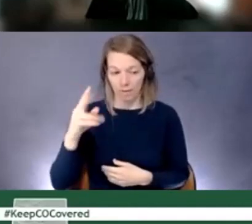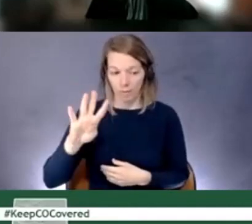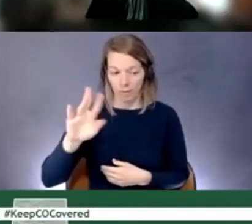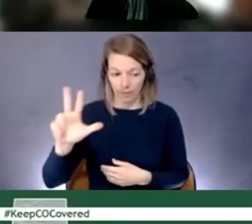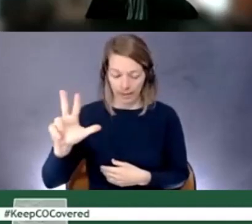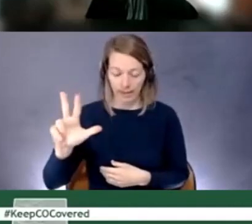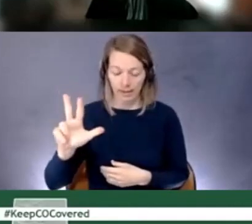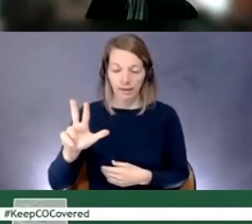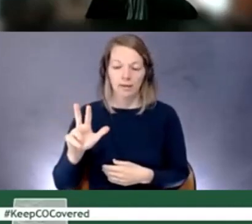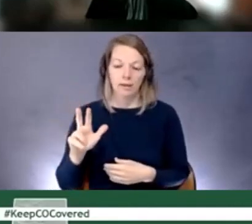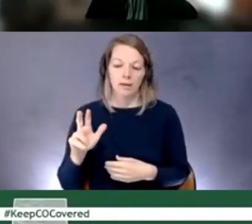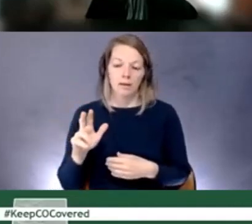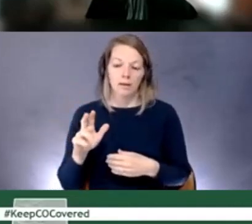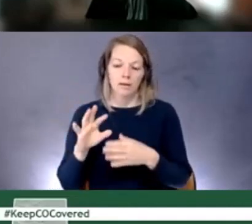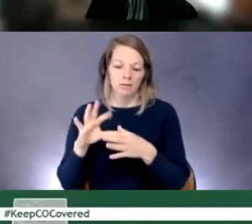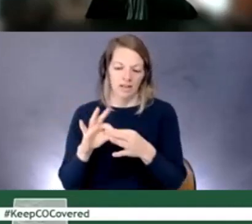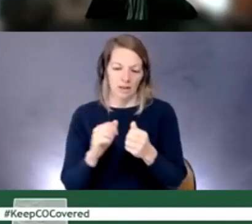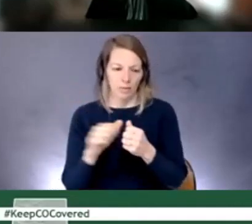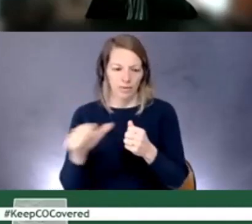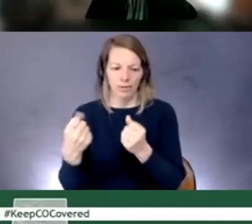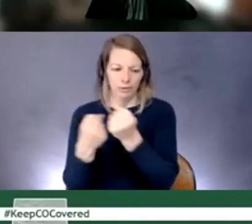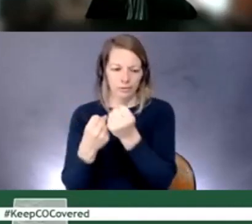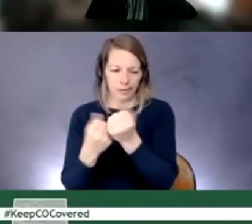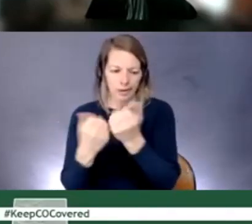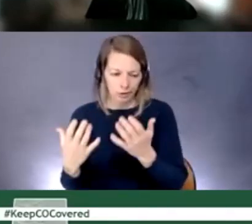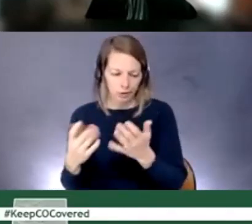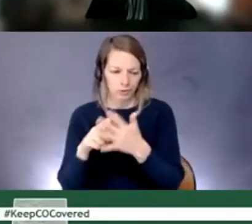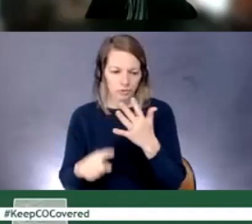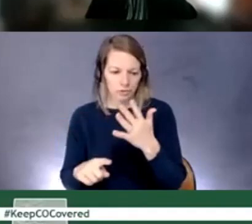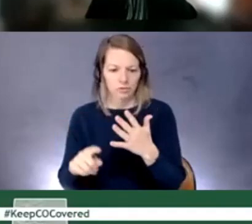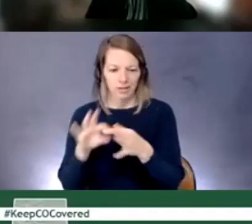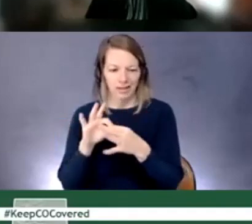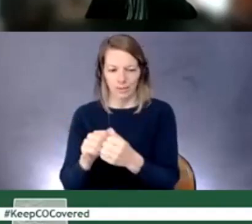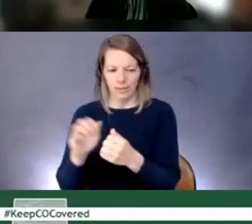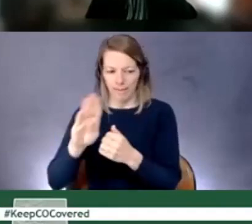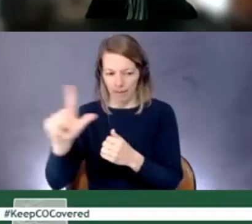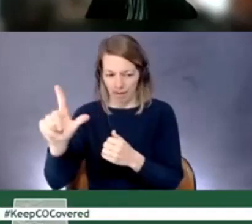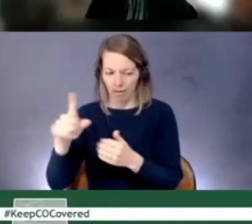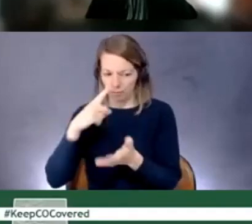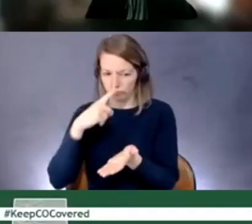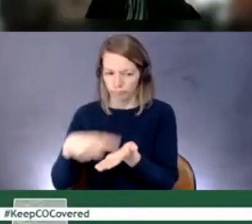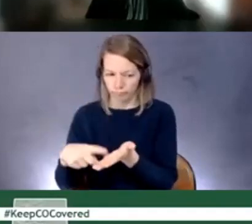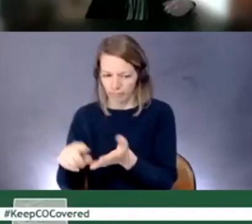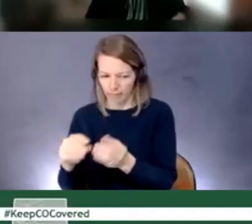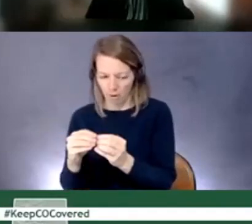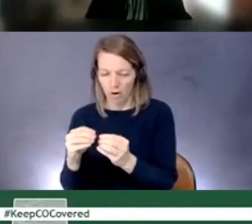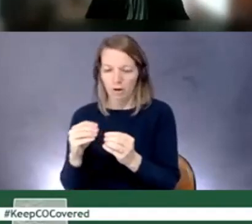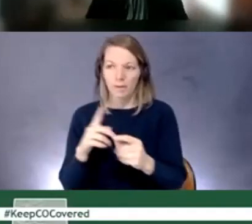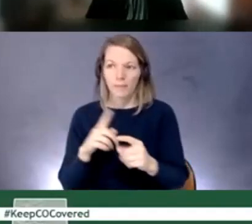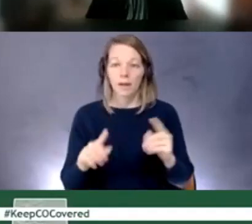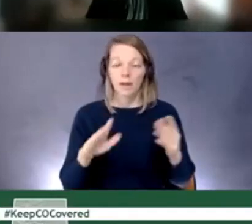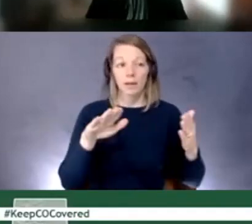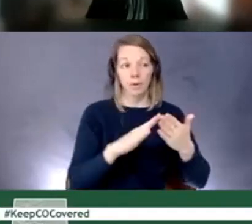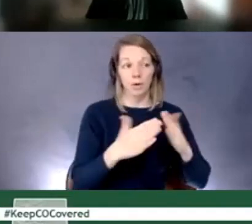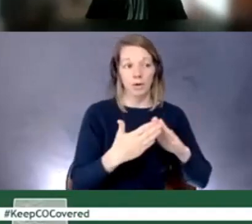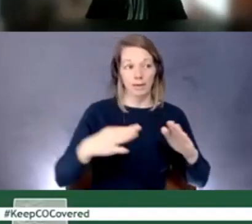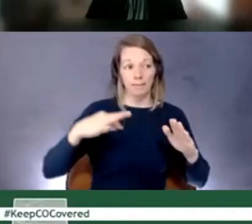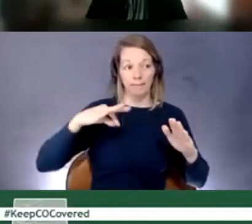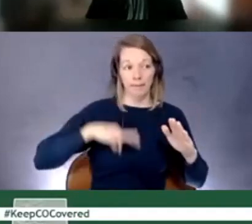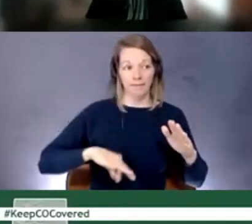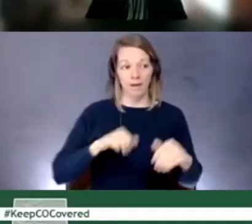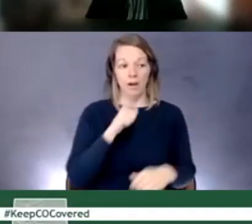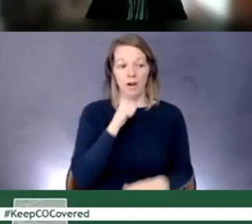23-1243 along with sponsors and proponents of that bill. The community benefit that